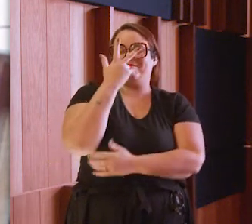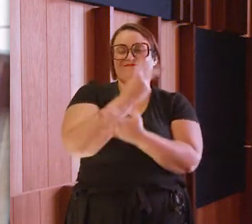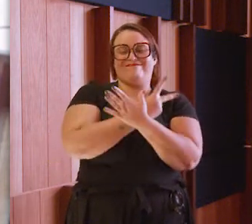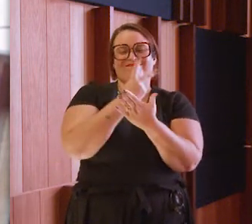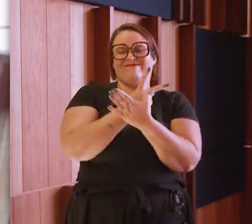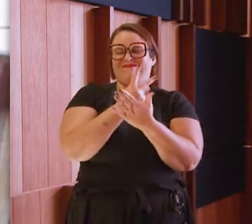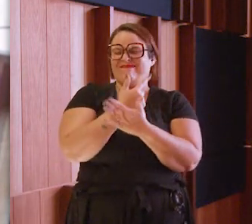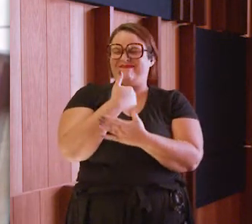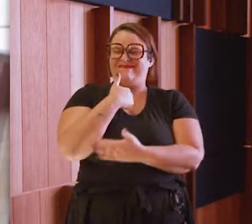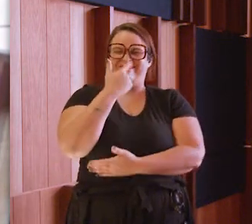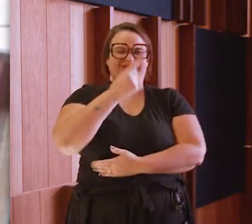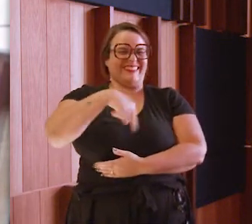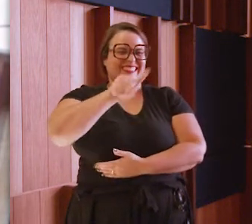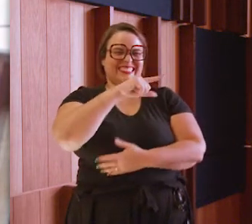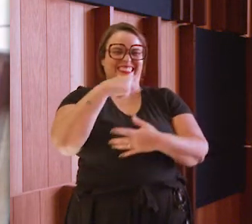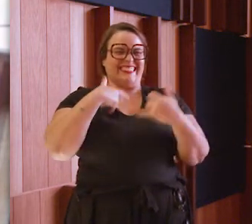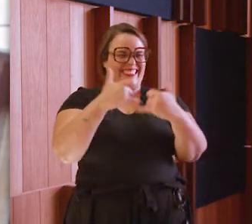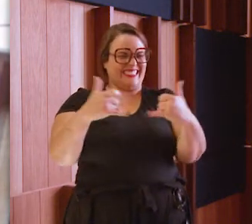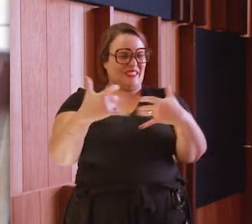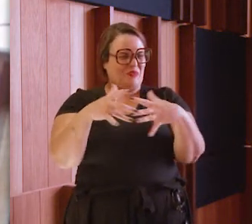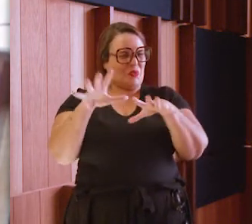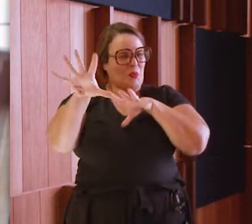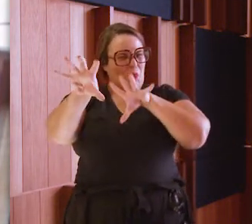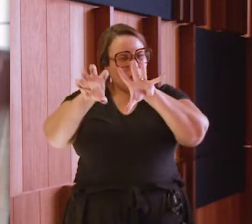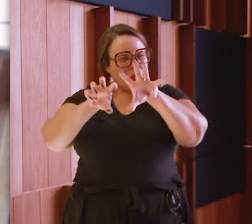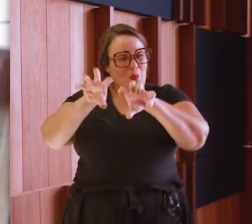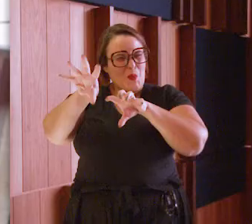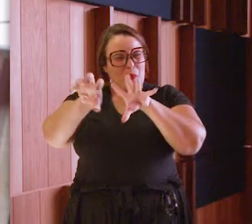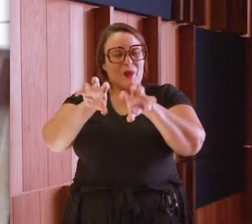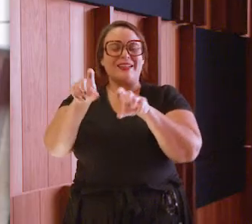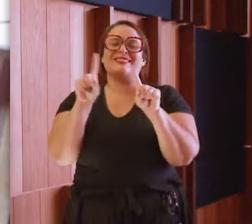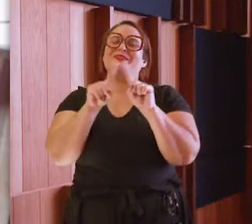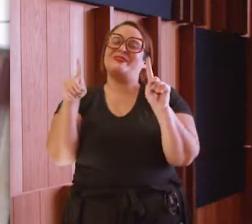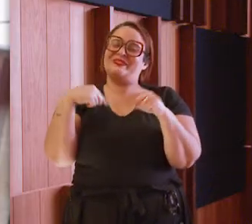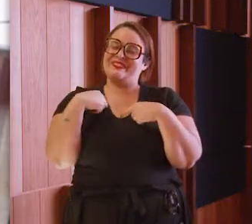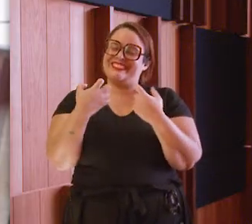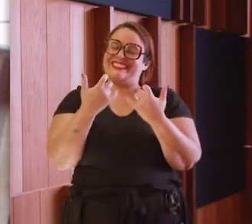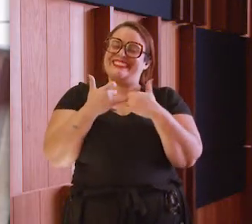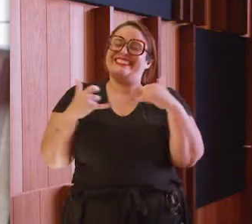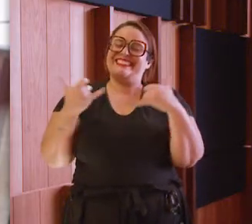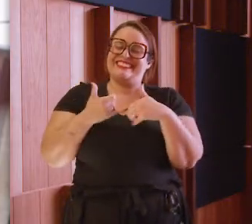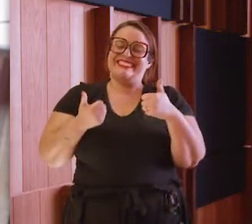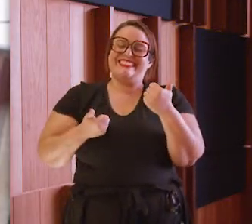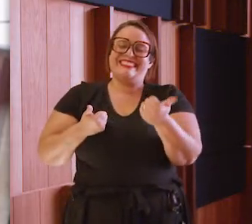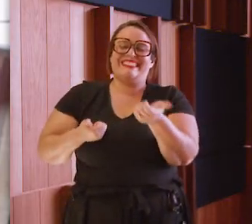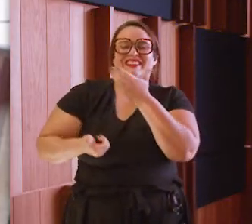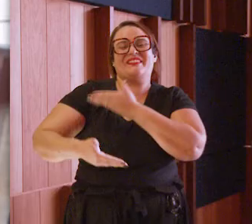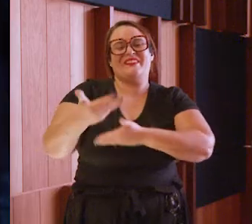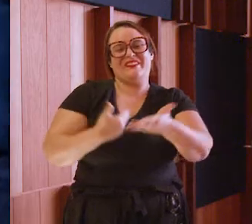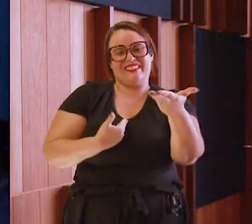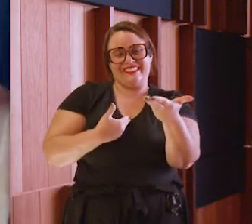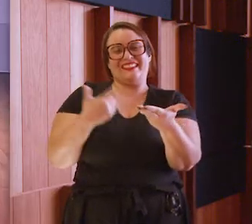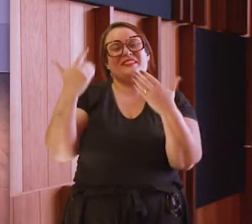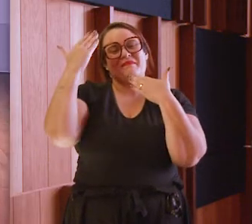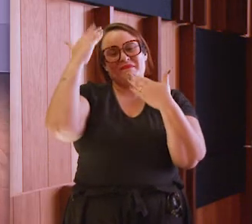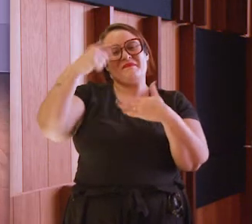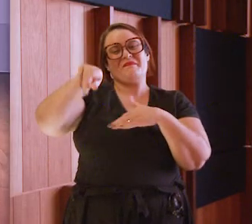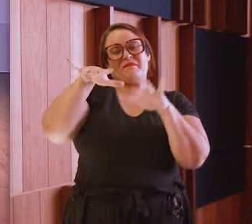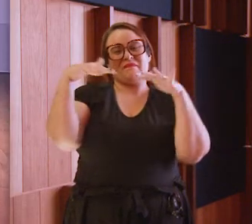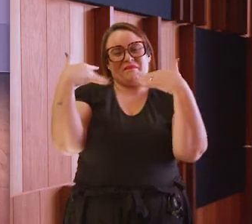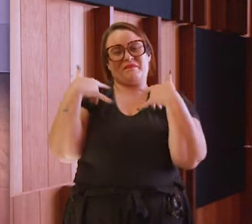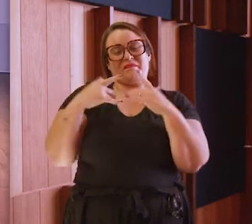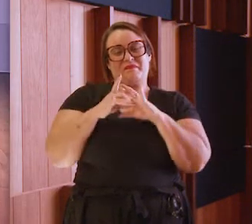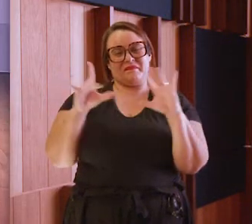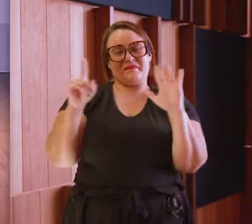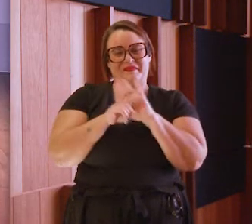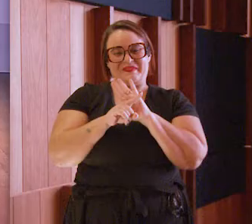to you as they are. So thank you very much, and I look forward to any individual discussions or questions later. Wow, Doug, that was a